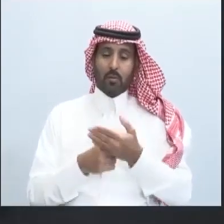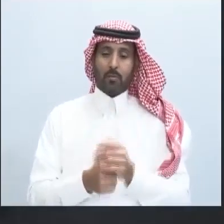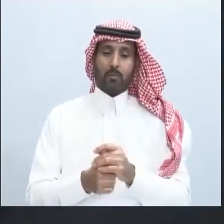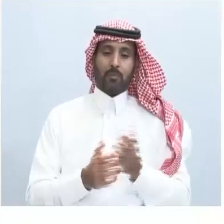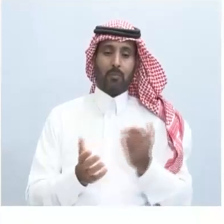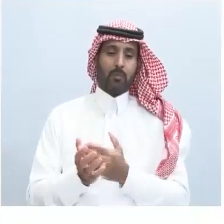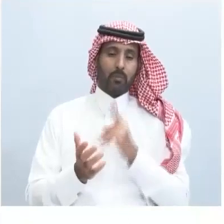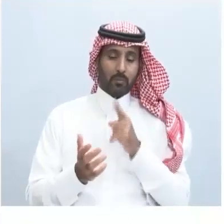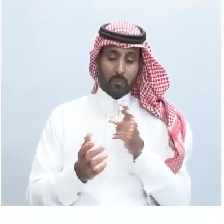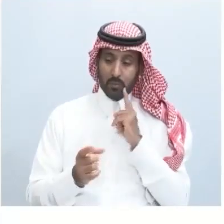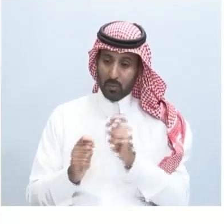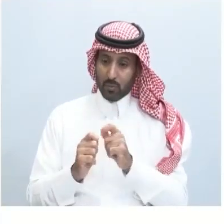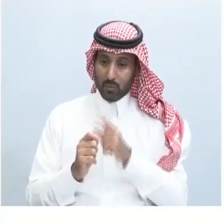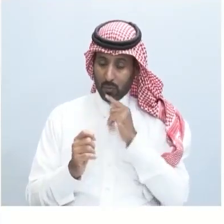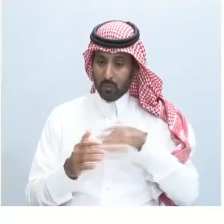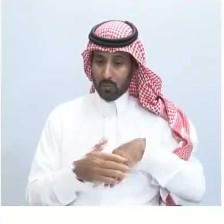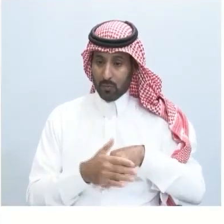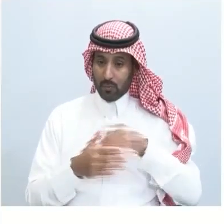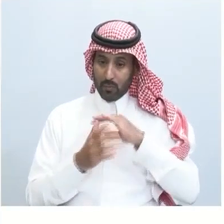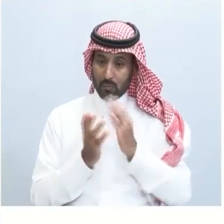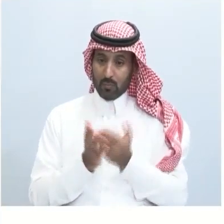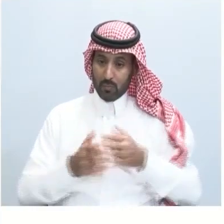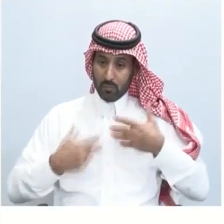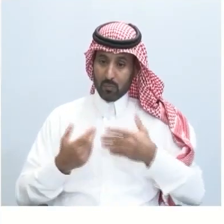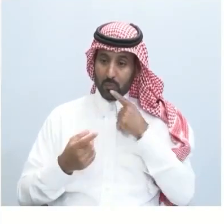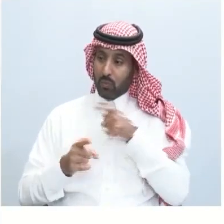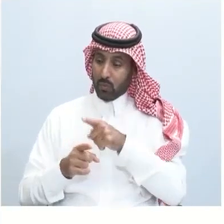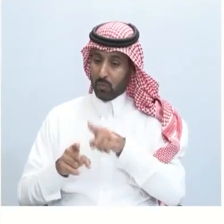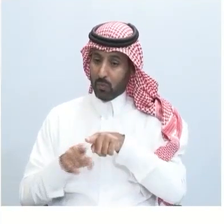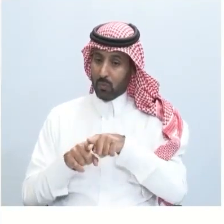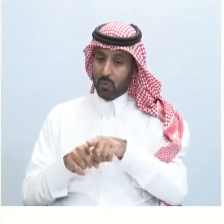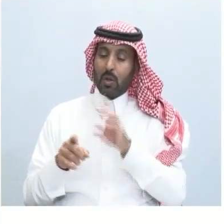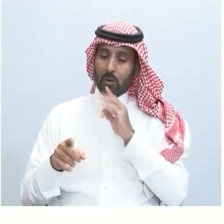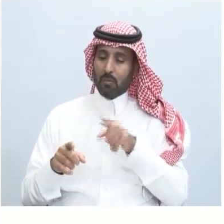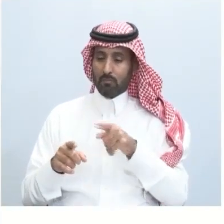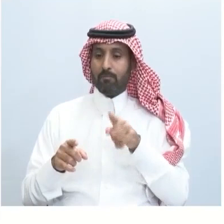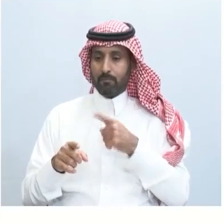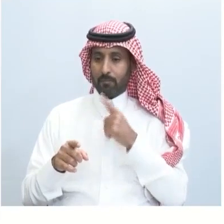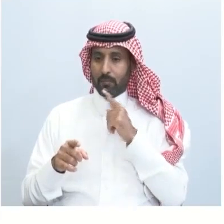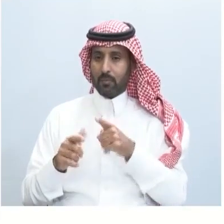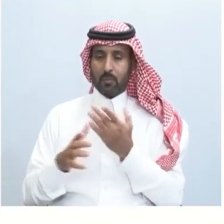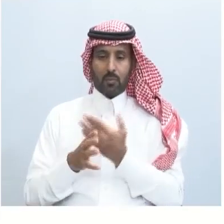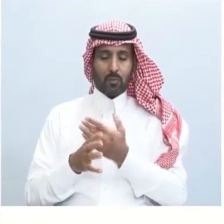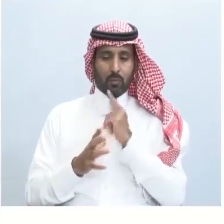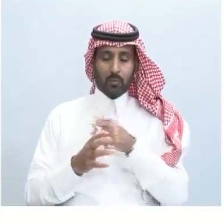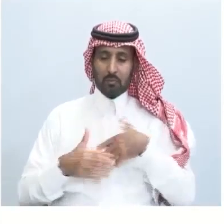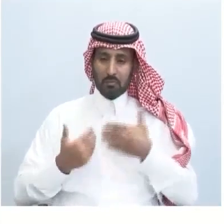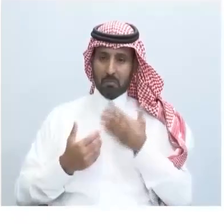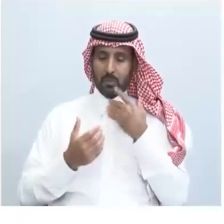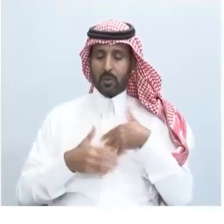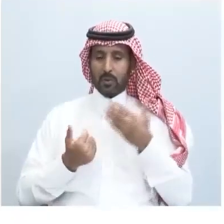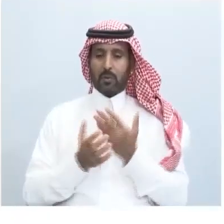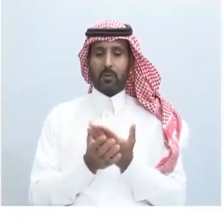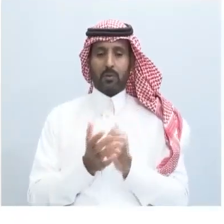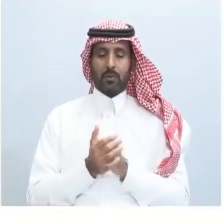fun. Would you recommend this sport or activity to your friend? Of course, I would do. Why? Because it's really fun